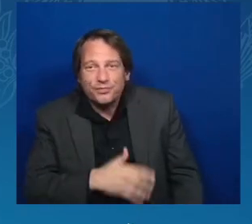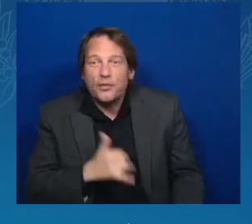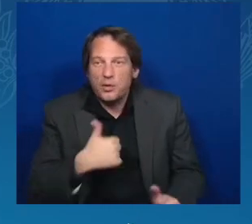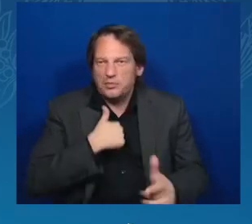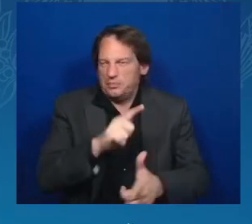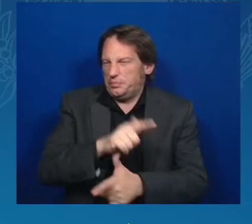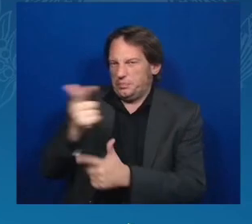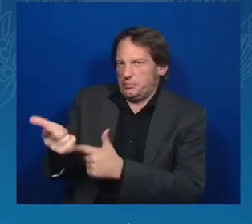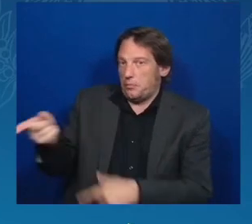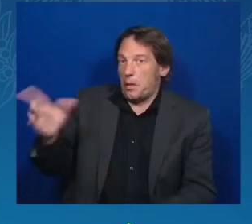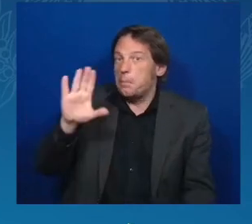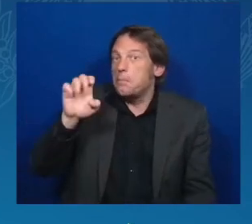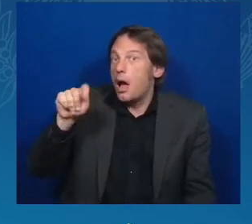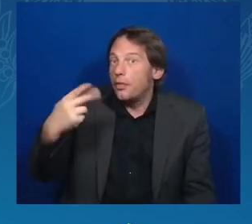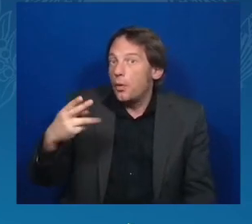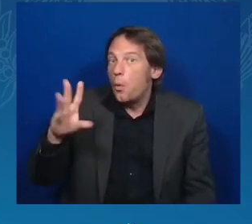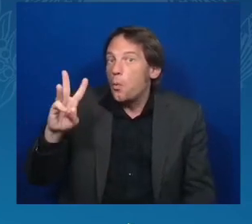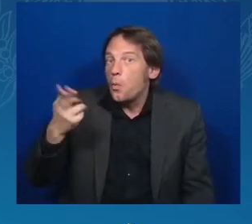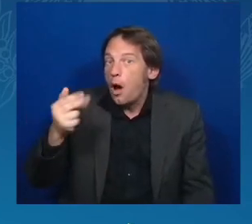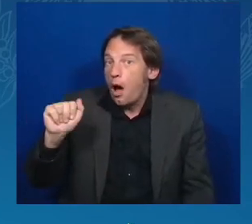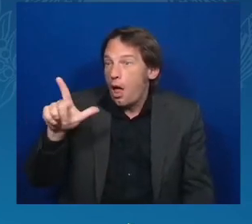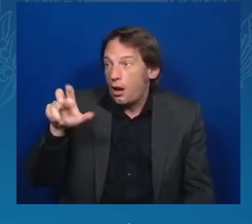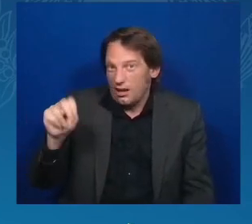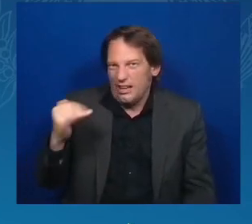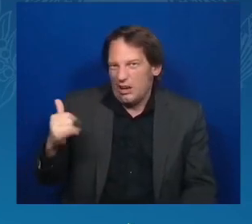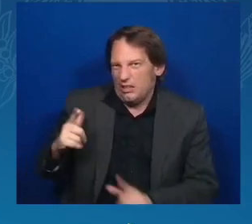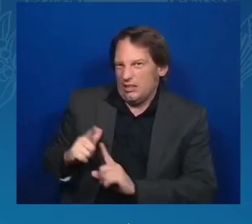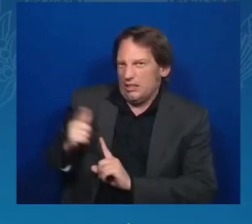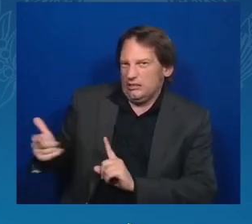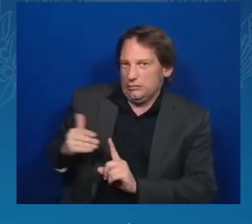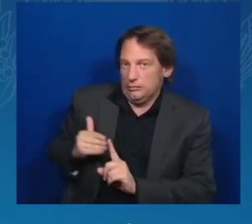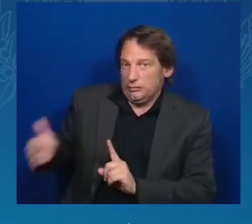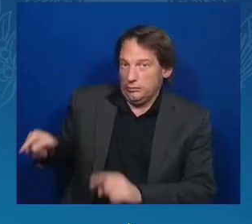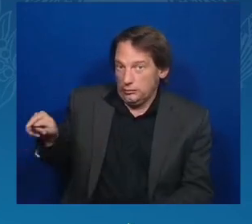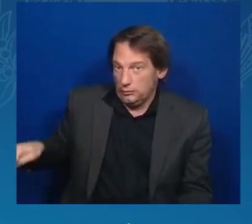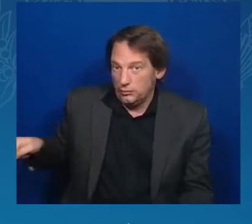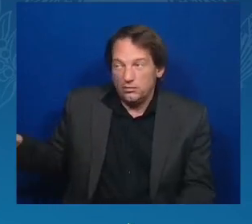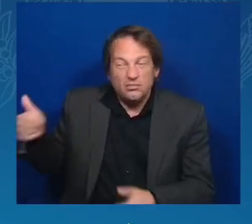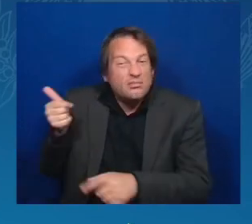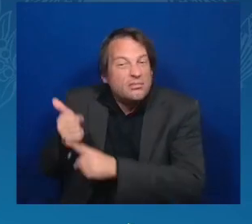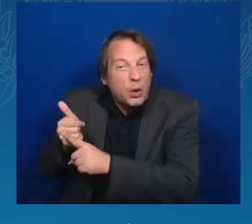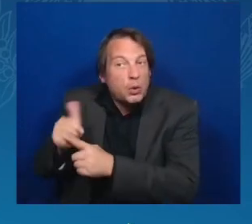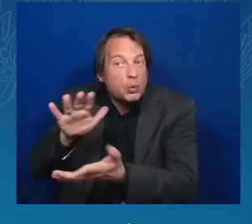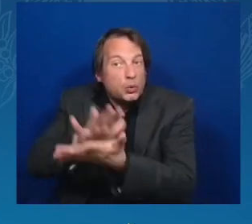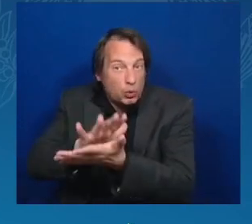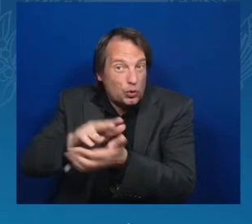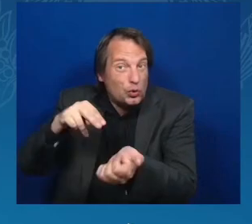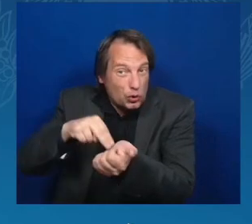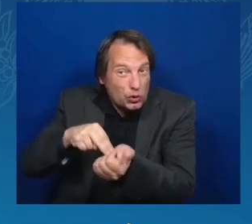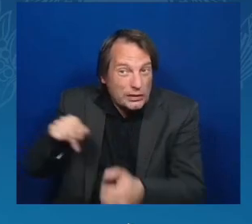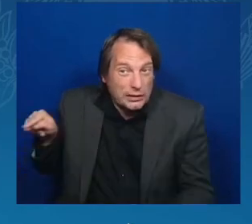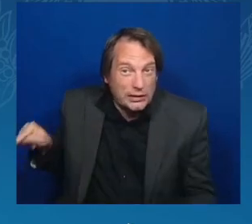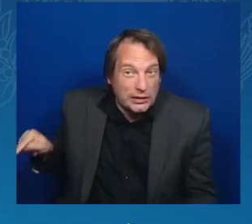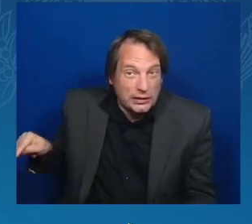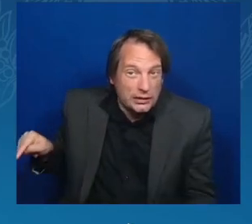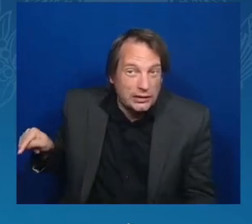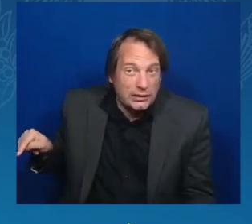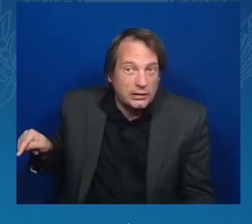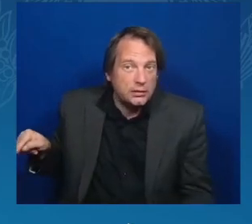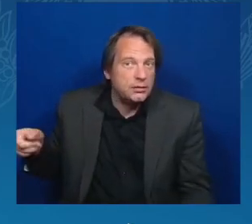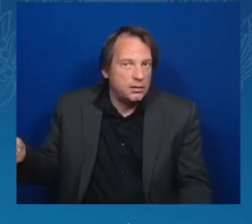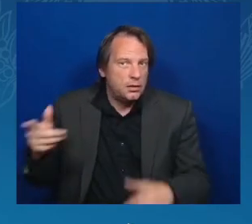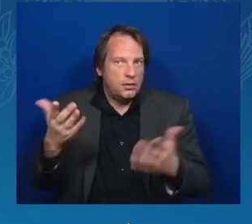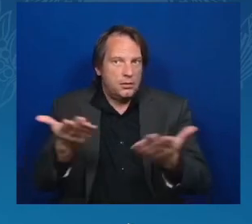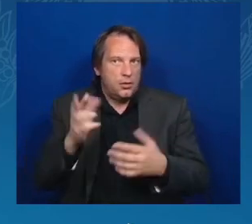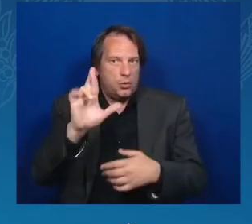nurse. She is at Richmond Elementary School, and we'd love to hear your story. Yes, thank you, Madam Vice President. Oh,